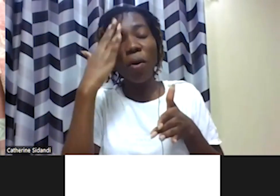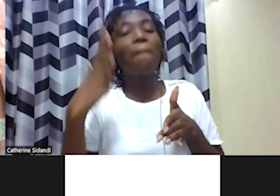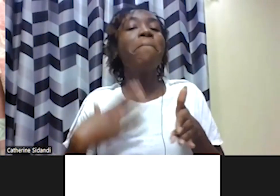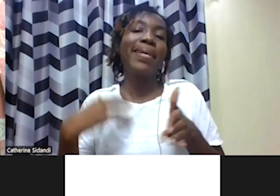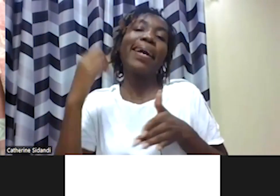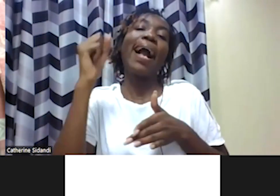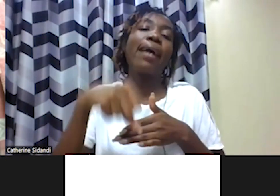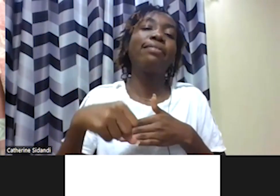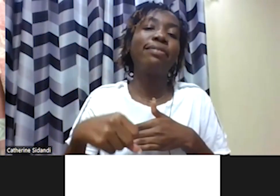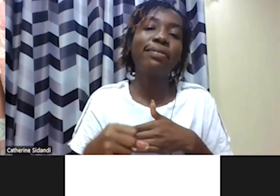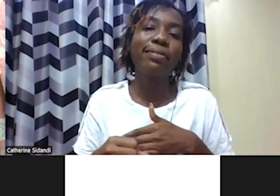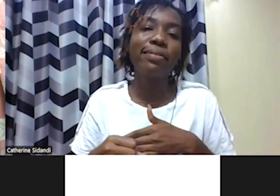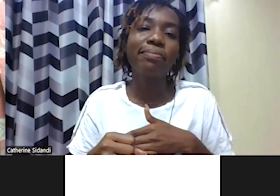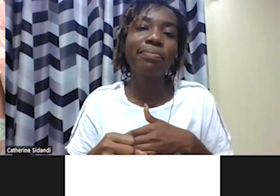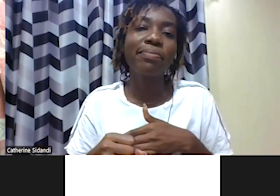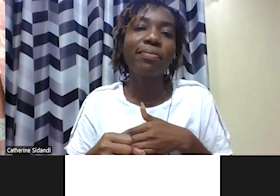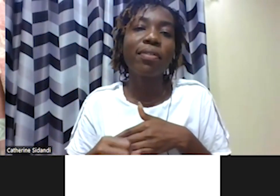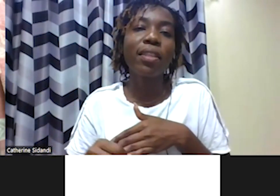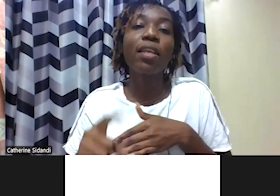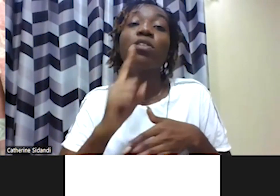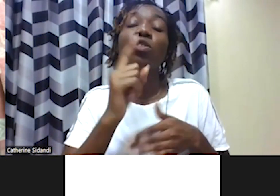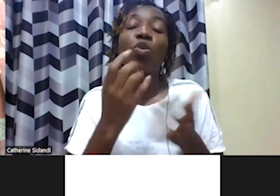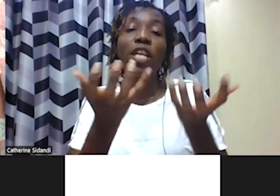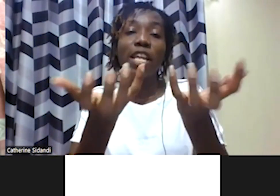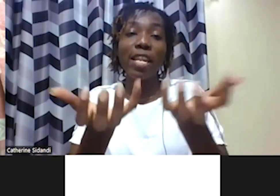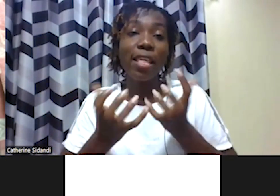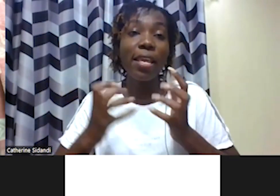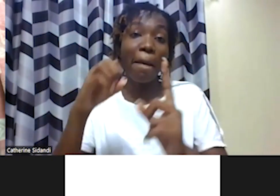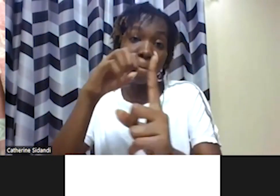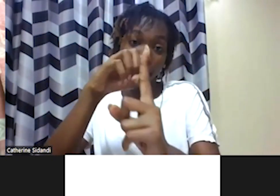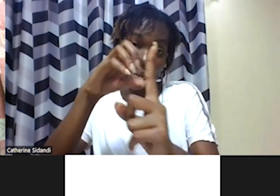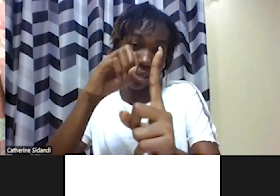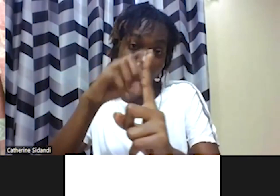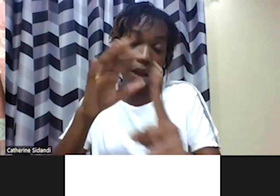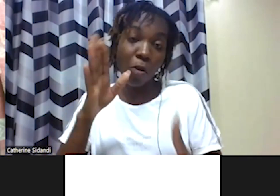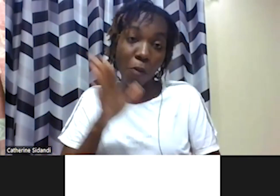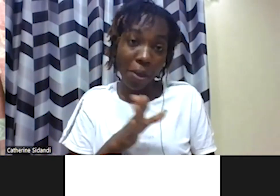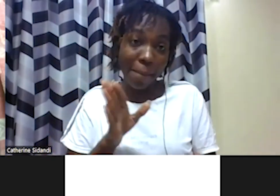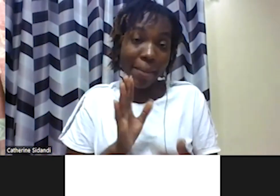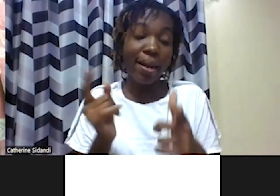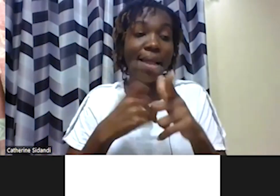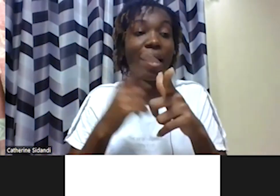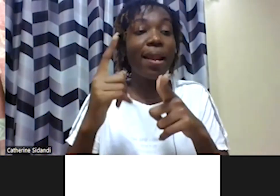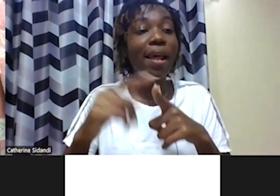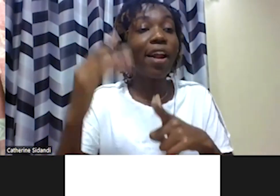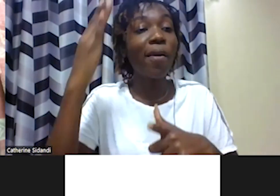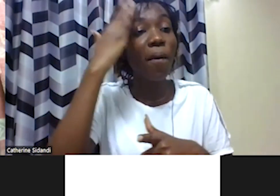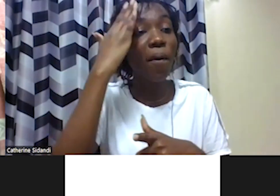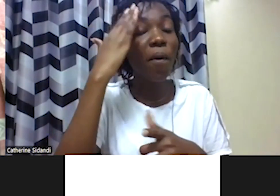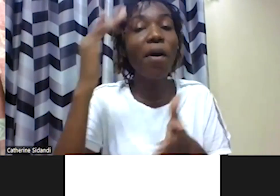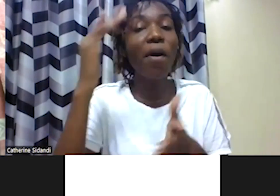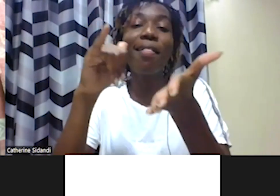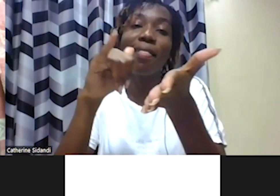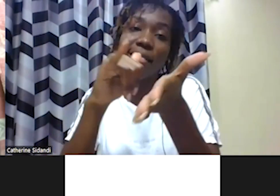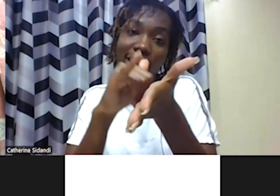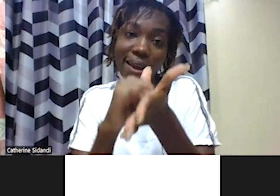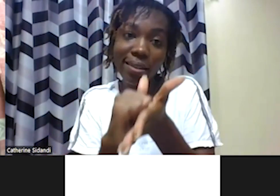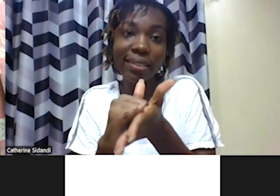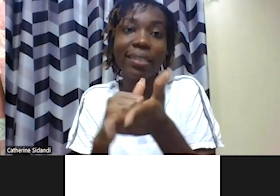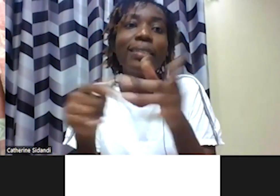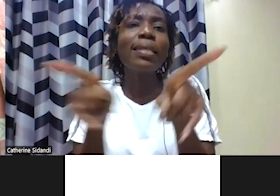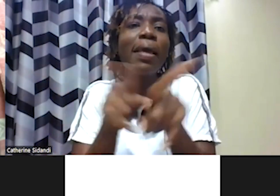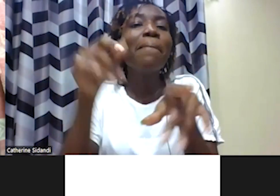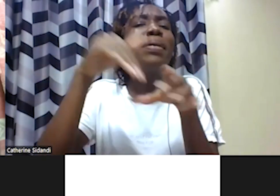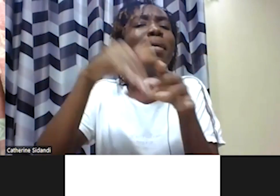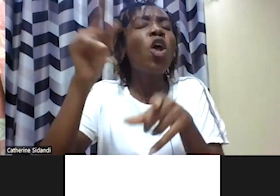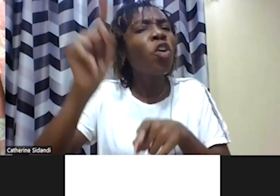it. So we need to mentor women to know that even a wrong